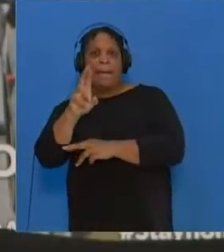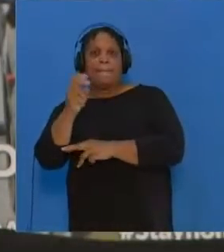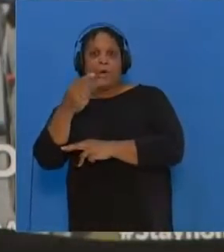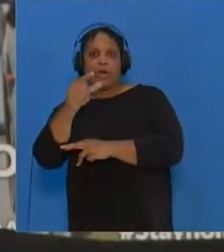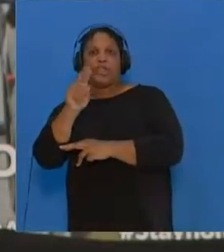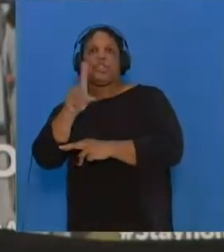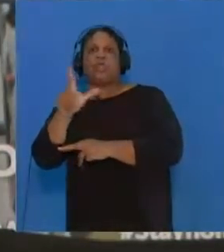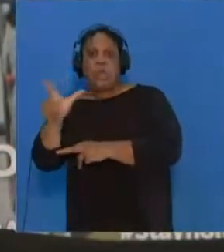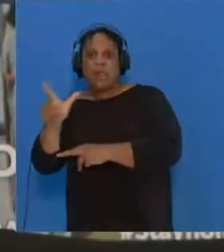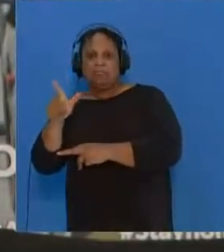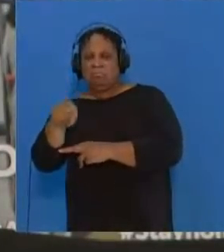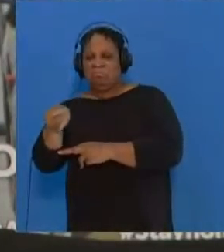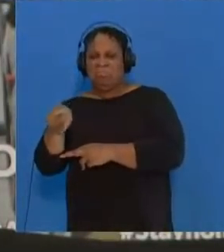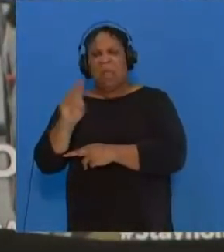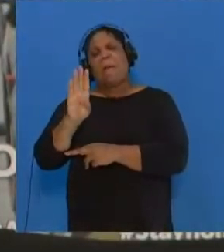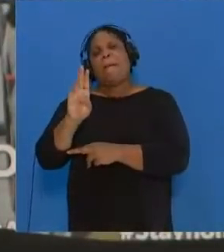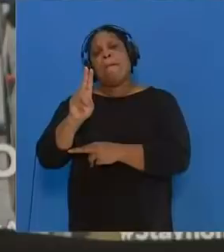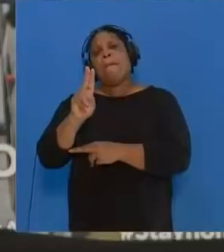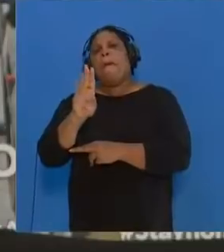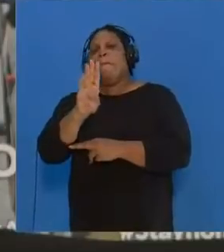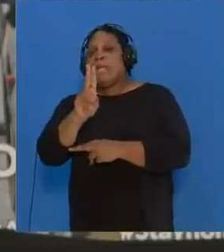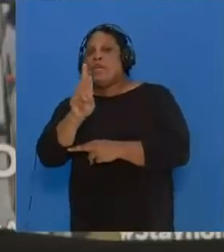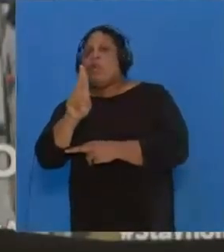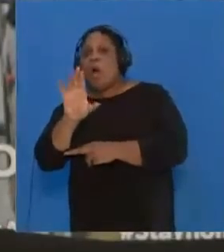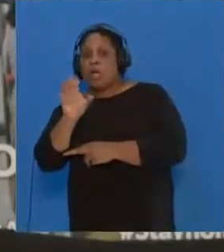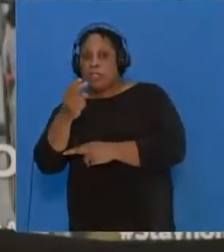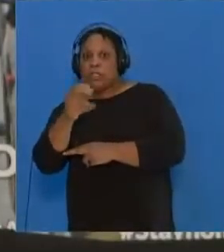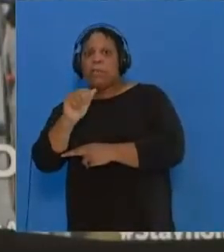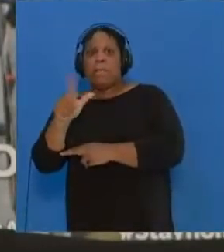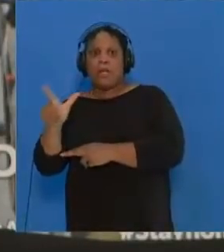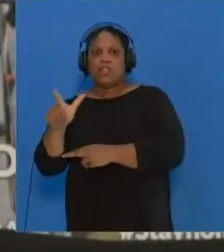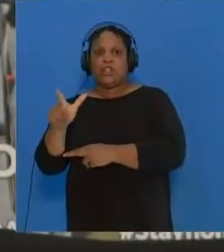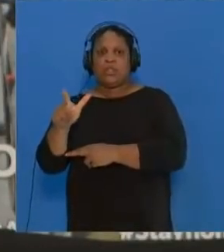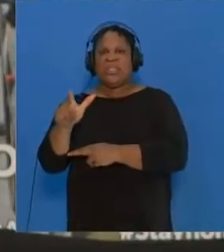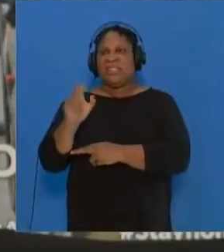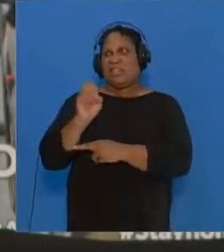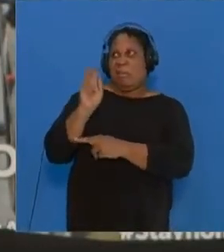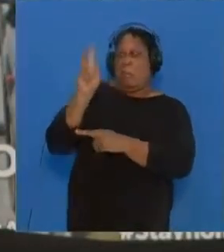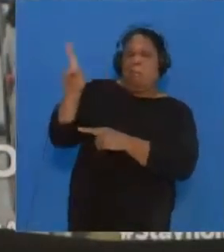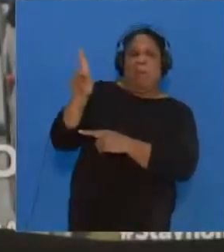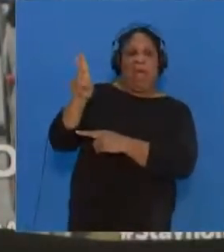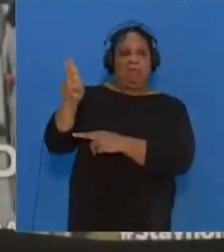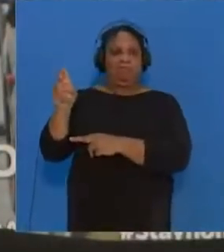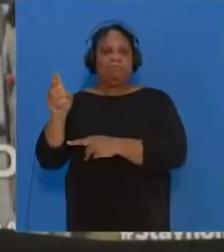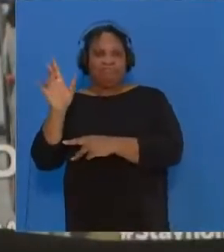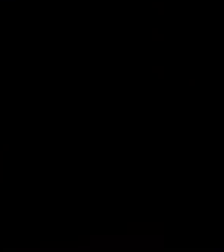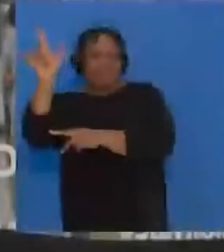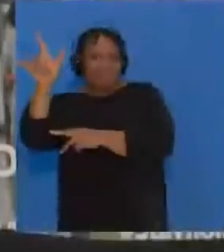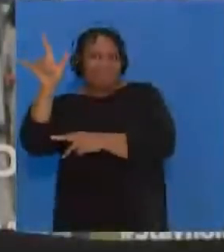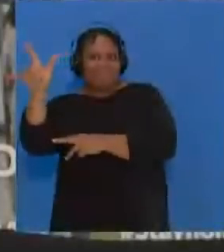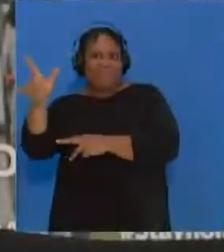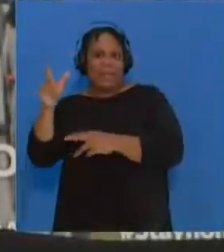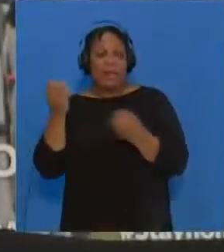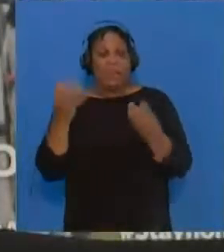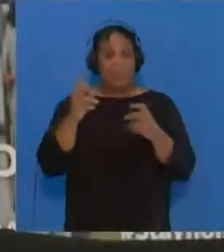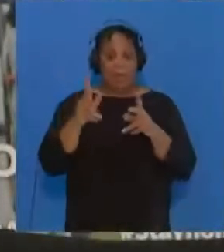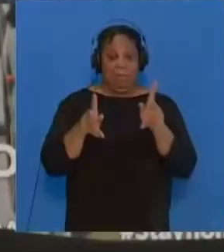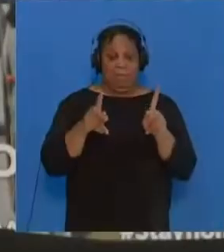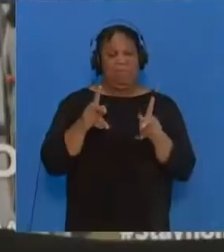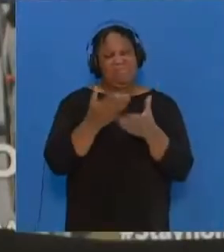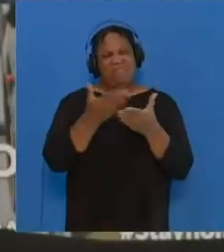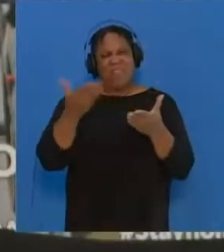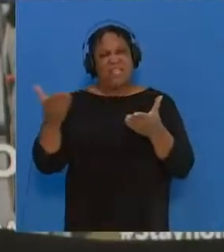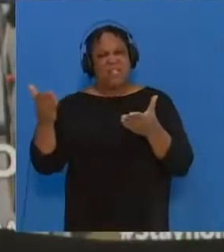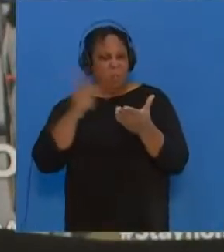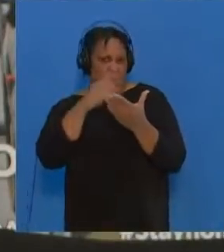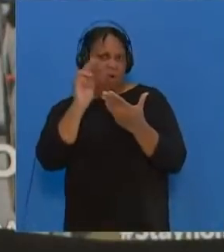well. And then Mr. Burchell had to go back. He moved abroad, and there are a number of things that are started and that we want to